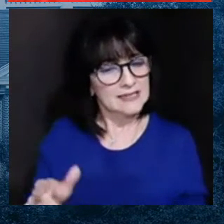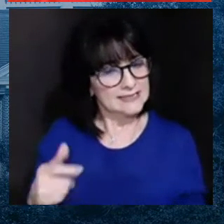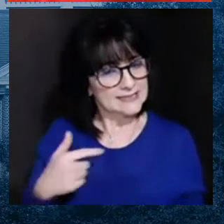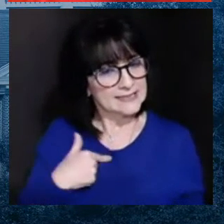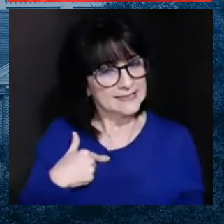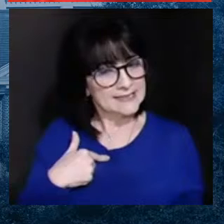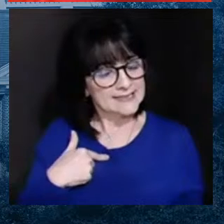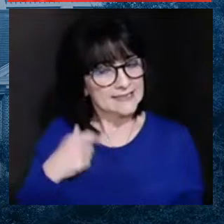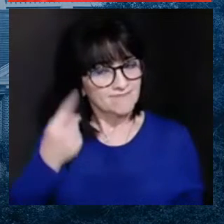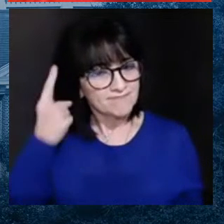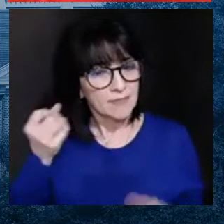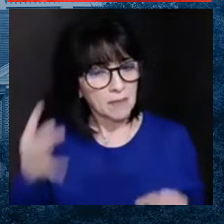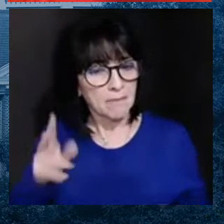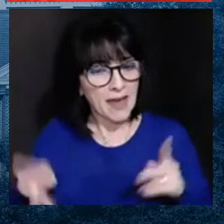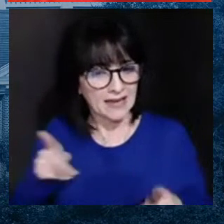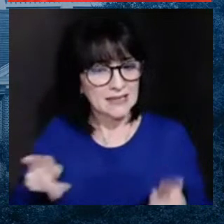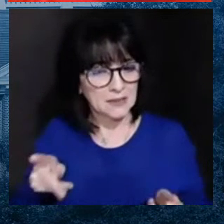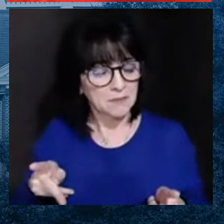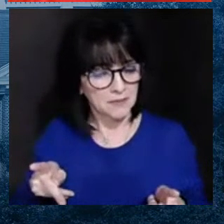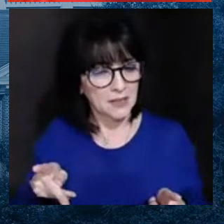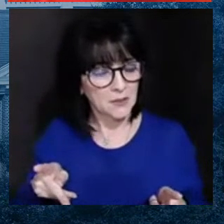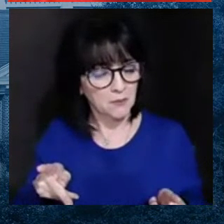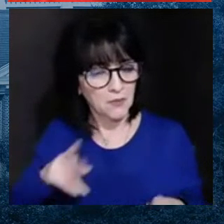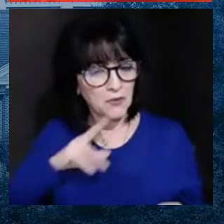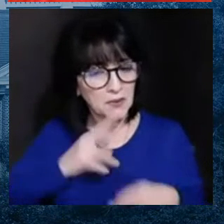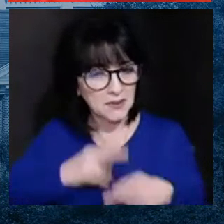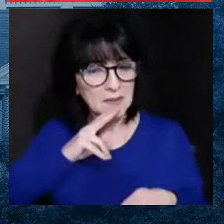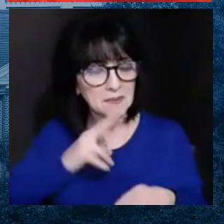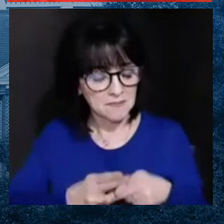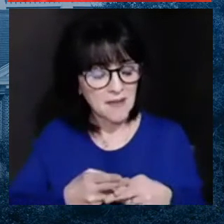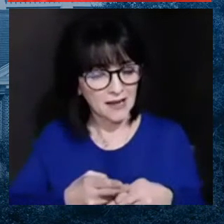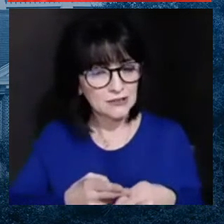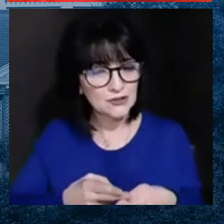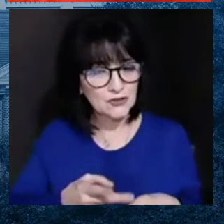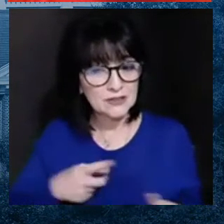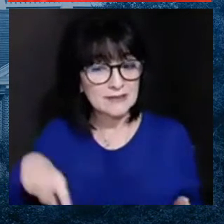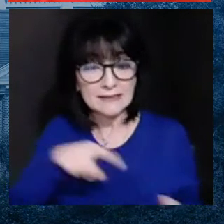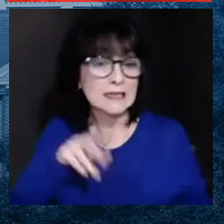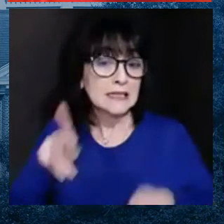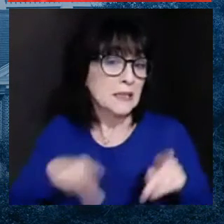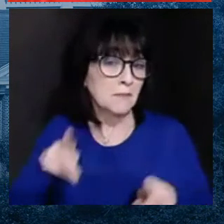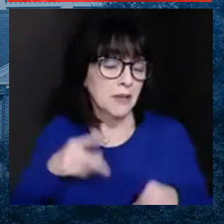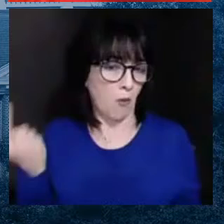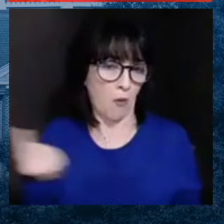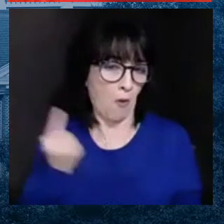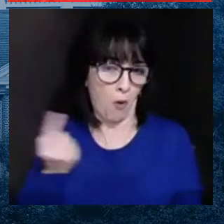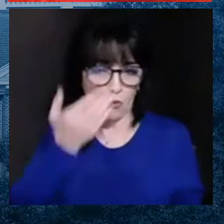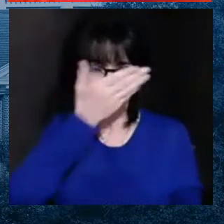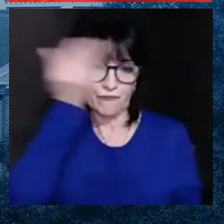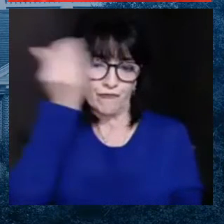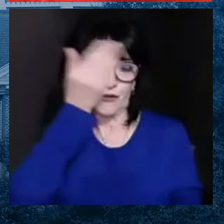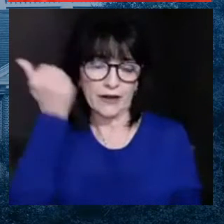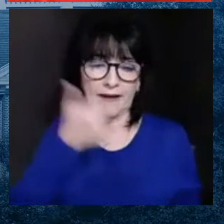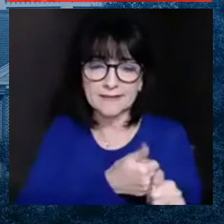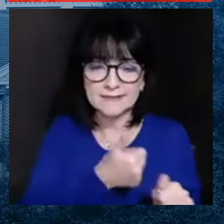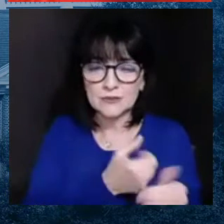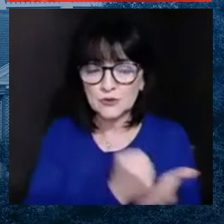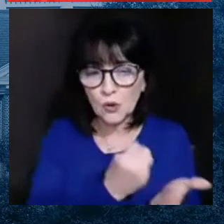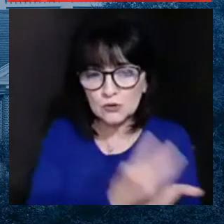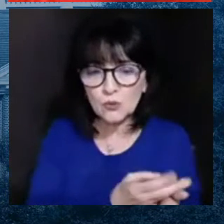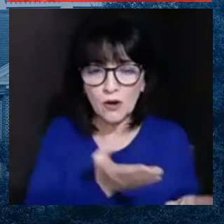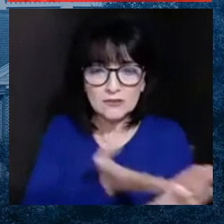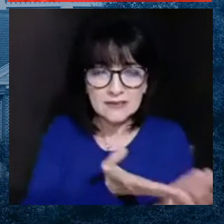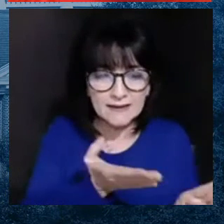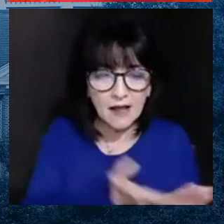a thankless job. We're not the ones that get maybe the Christmas presents or things like that on the holidays. But something like this